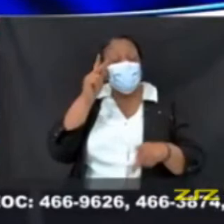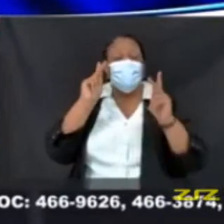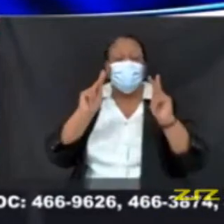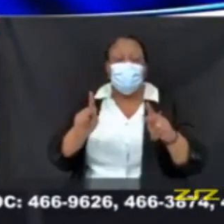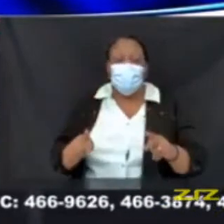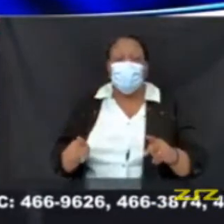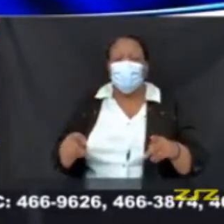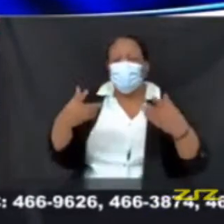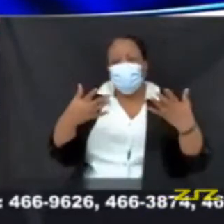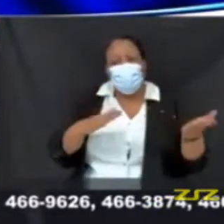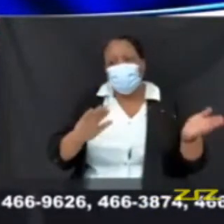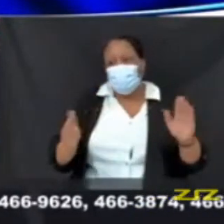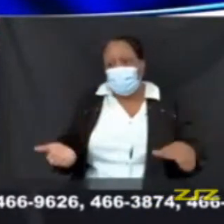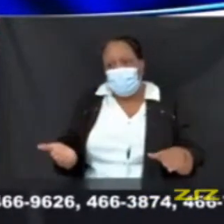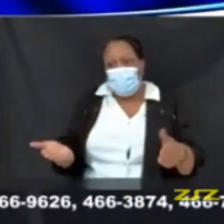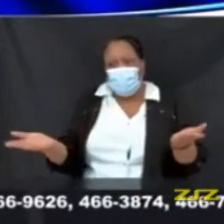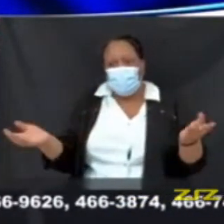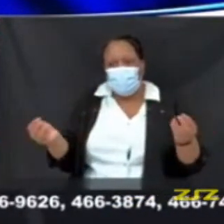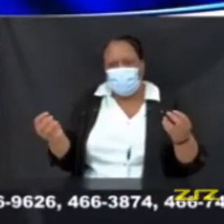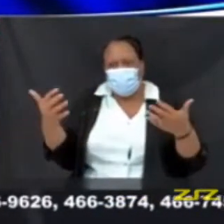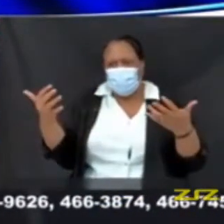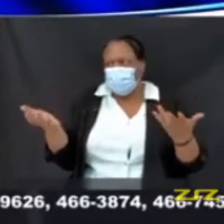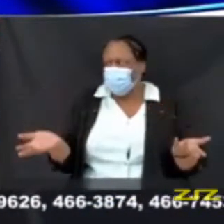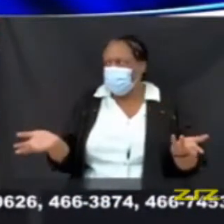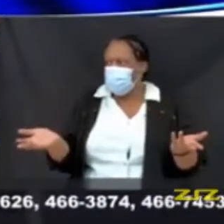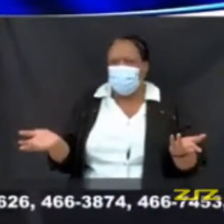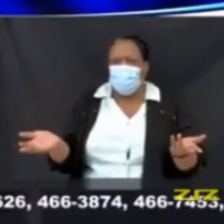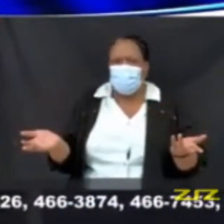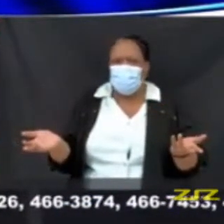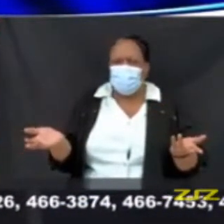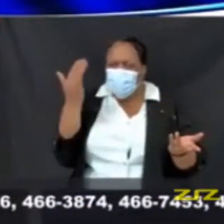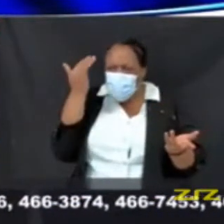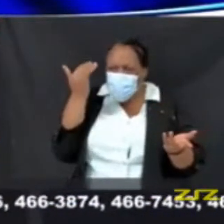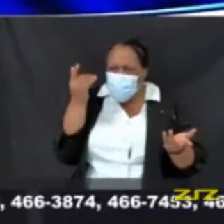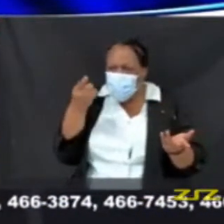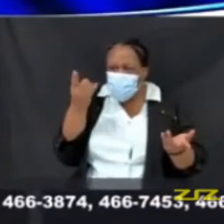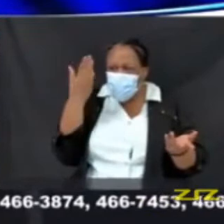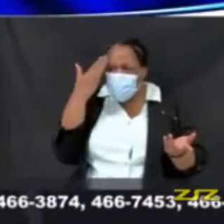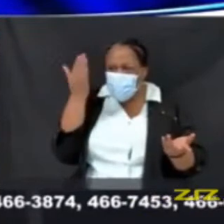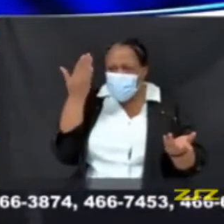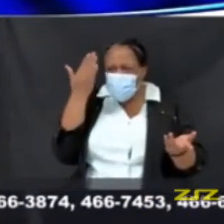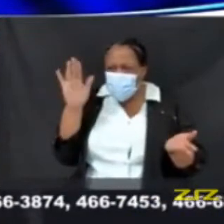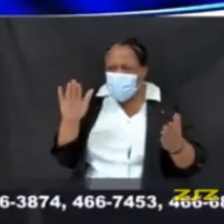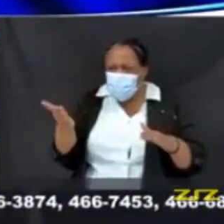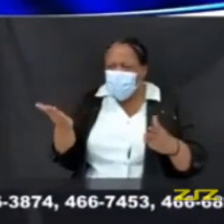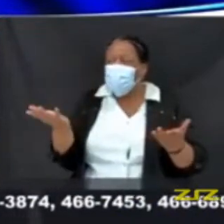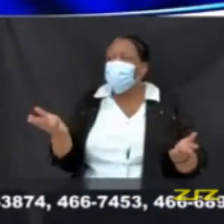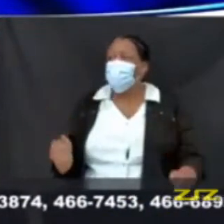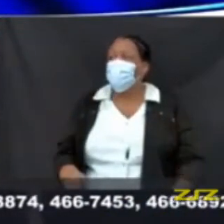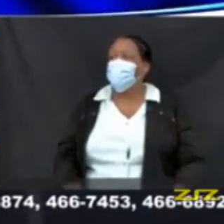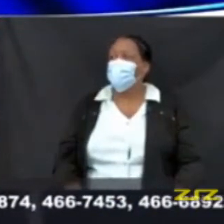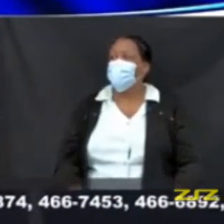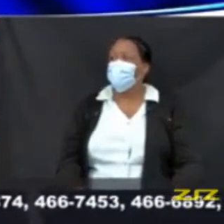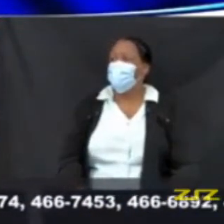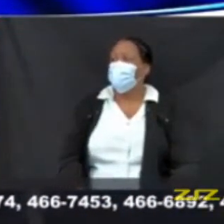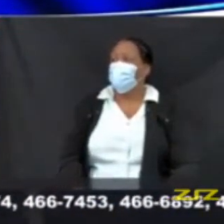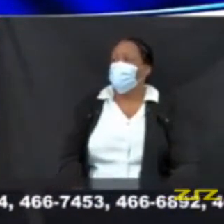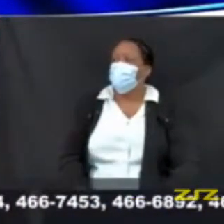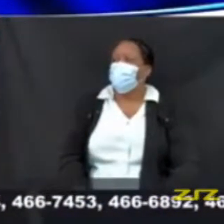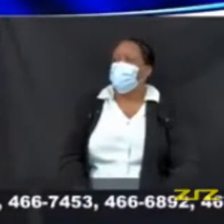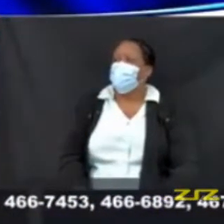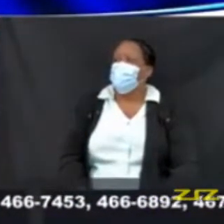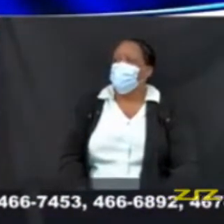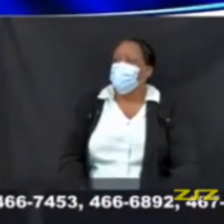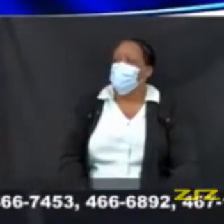of the pandemic, and it will continue to happen. You ask about signs of blood clot. If someone, for example, is